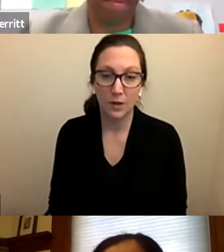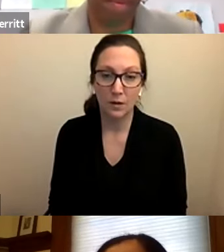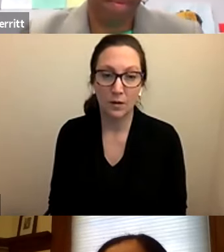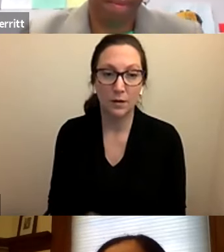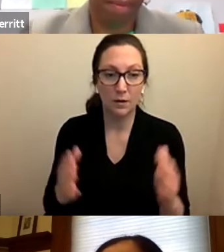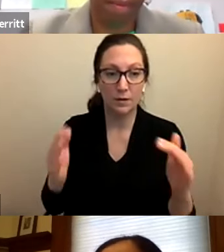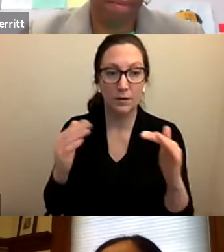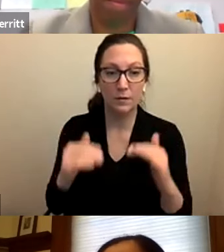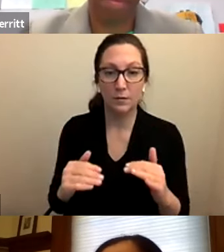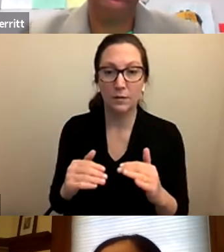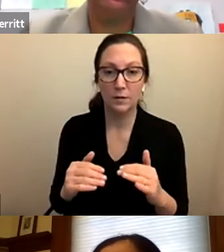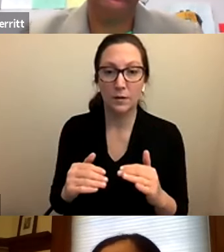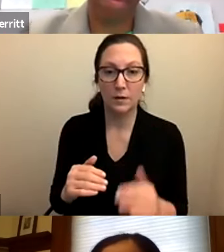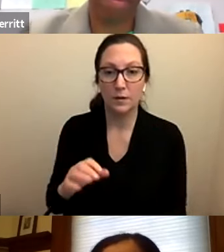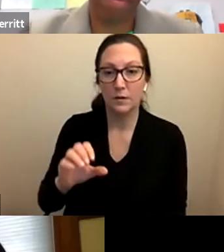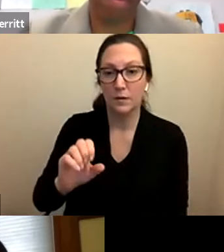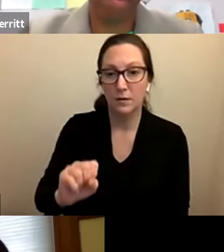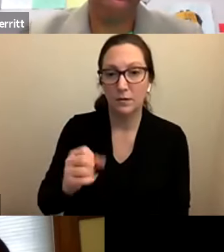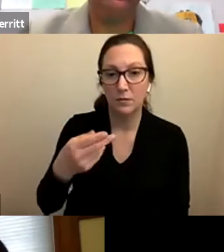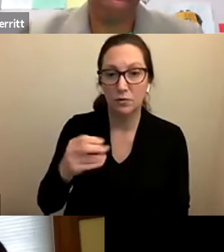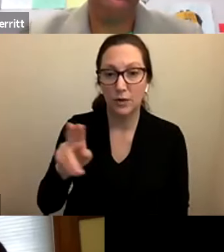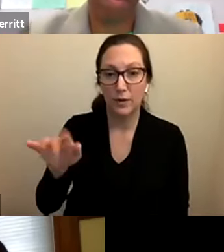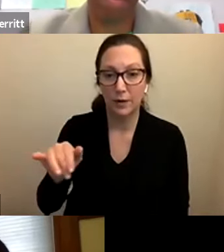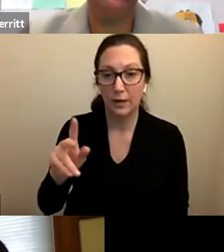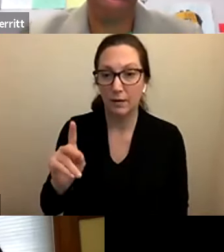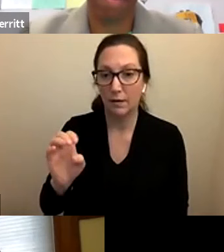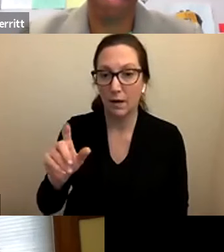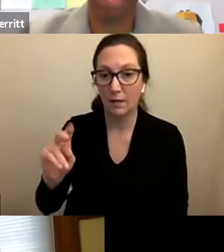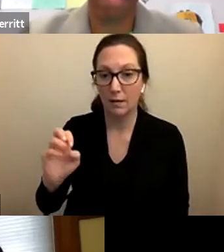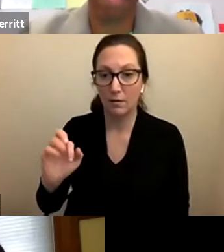Next speaker is Sherry Kelleher.